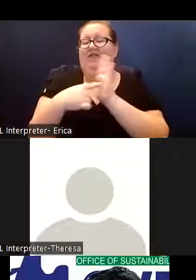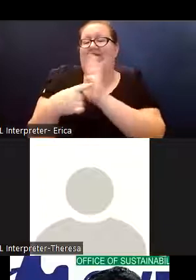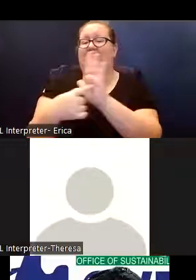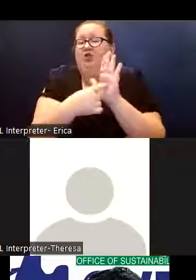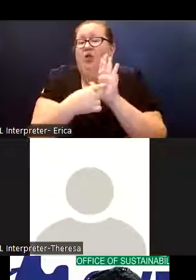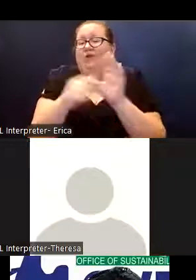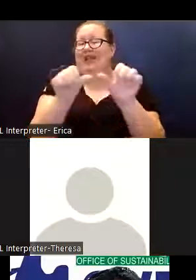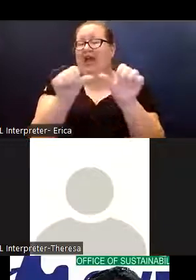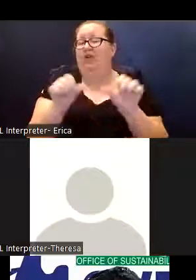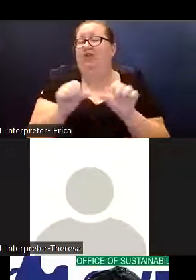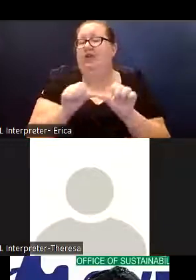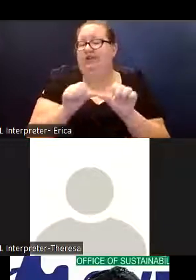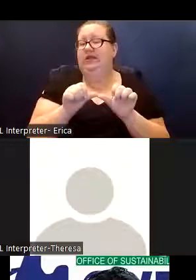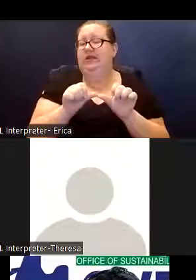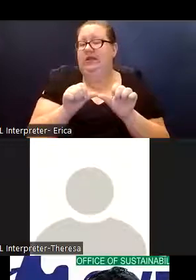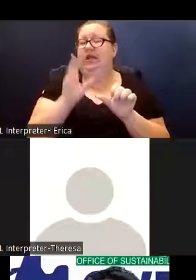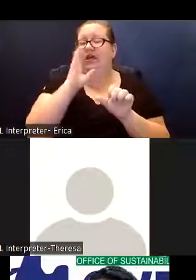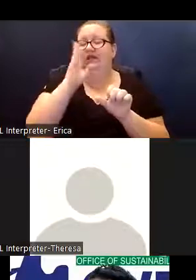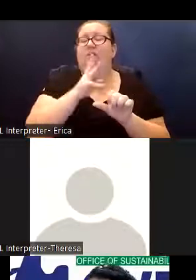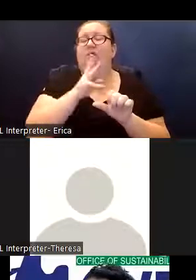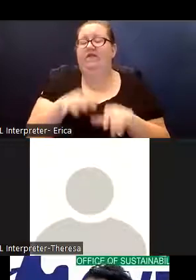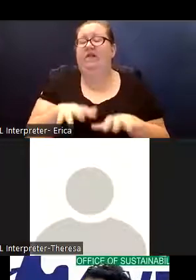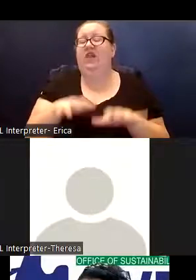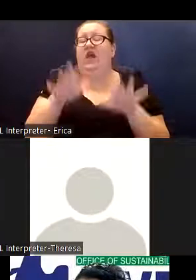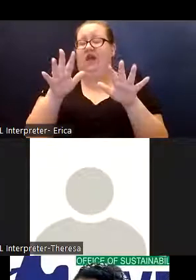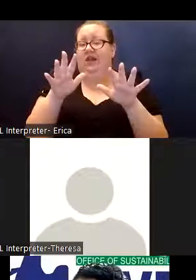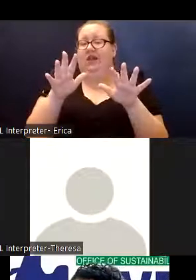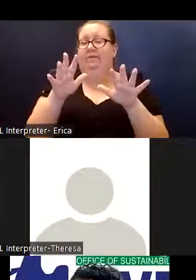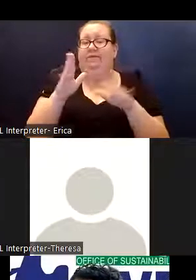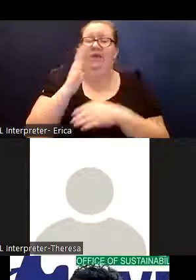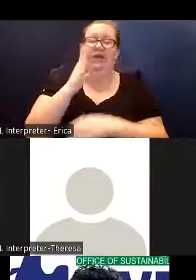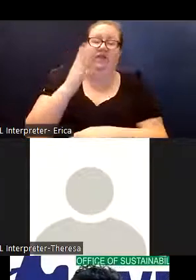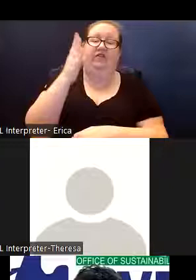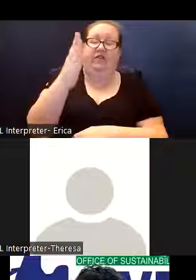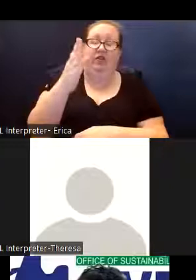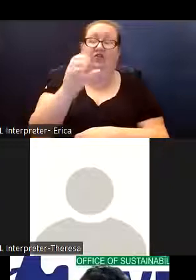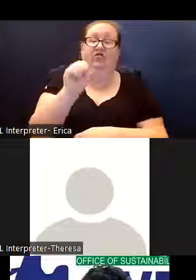that are flooding as a result of a future sea